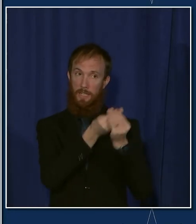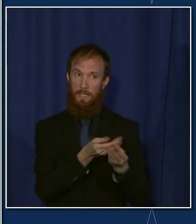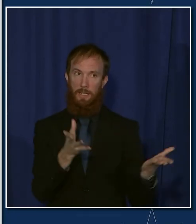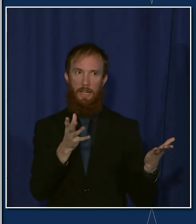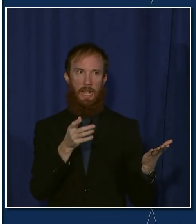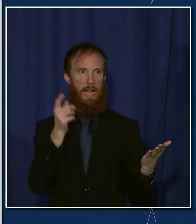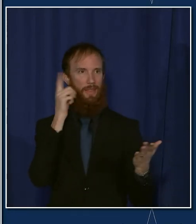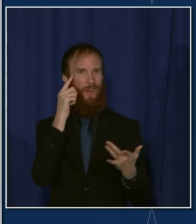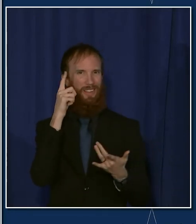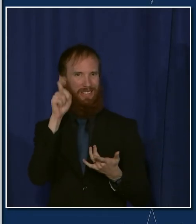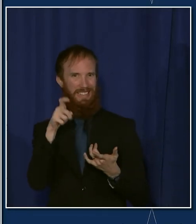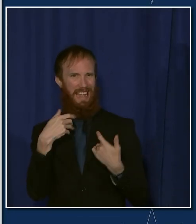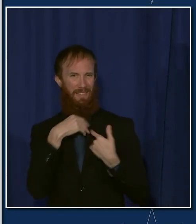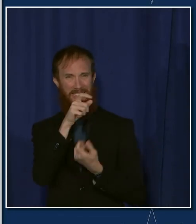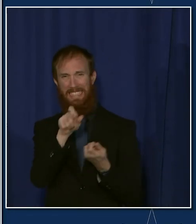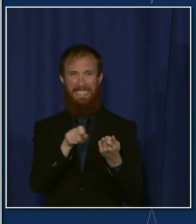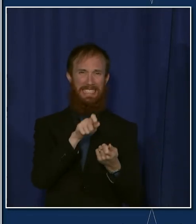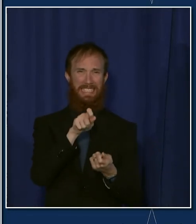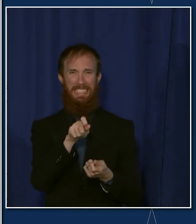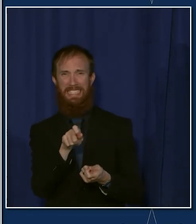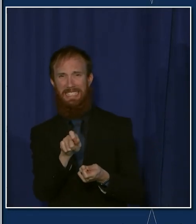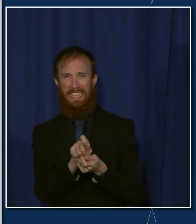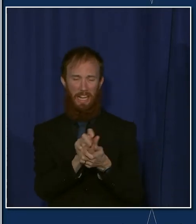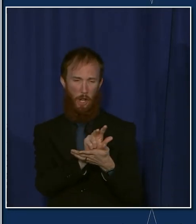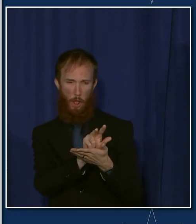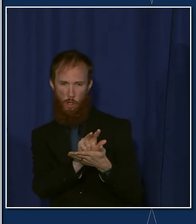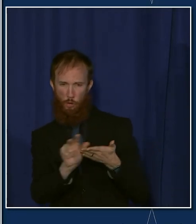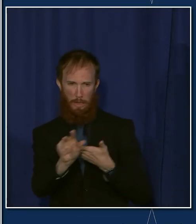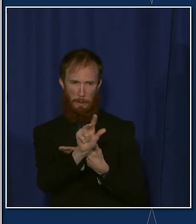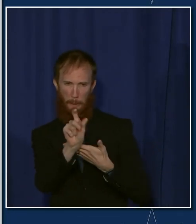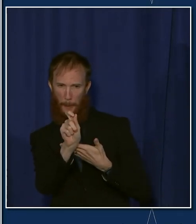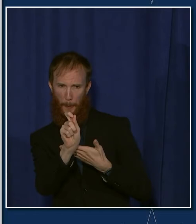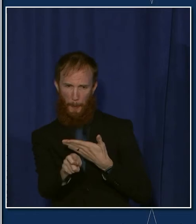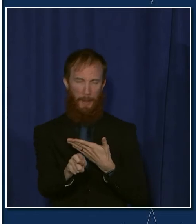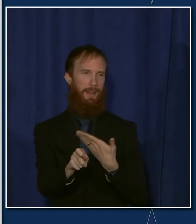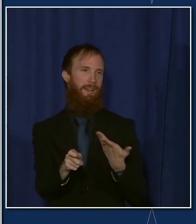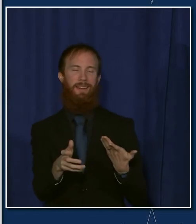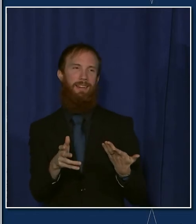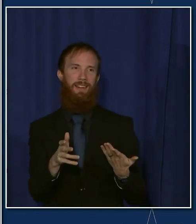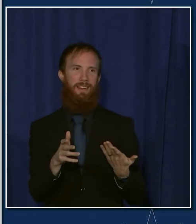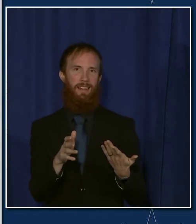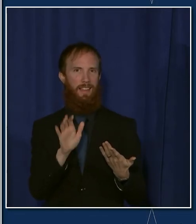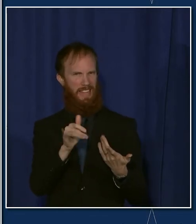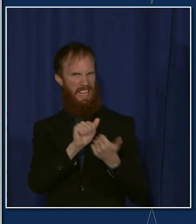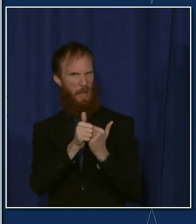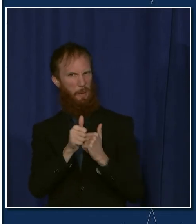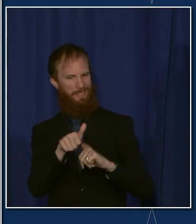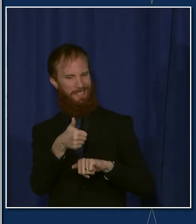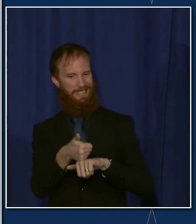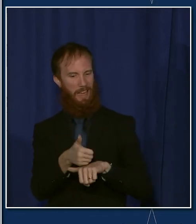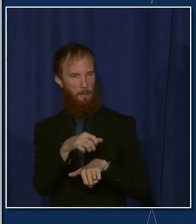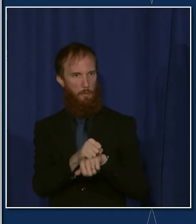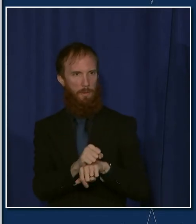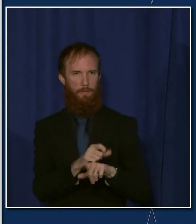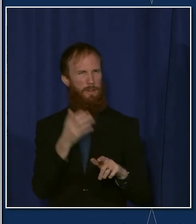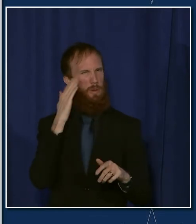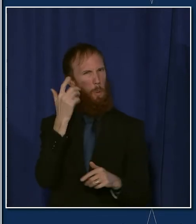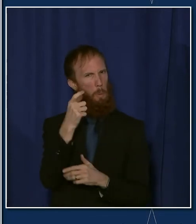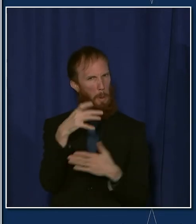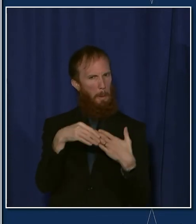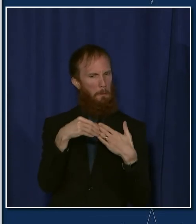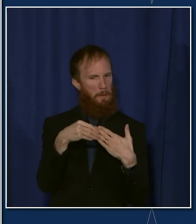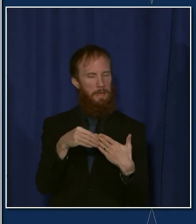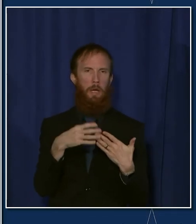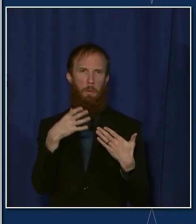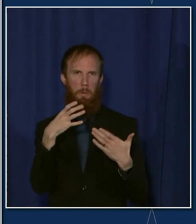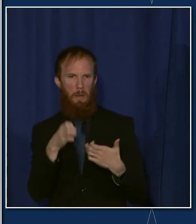by the third week, right, and exactly on that same day. In fact, that's how they would do the appointments. We know we have a little bit of flexibility. We want to keep it as close as possible as the